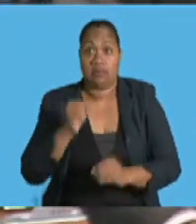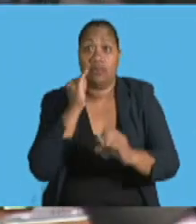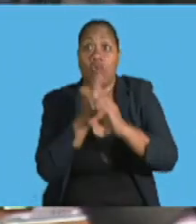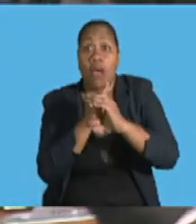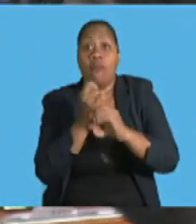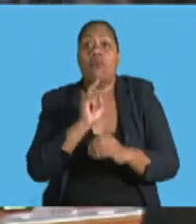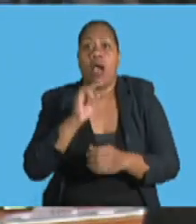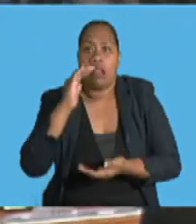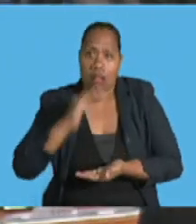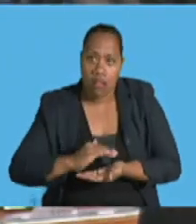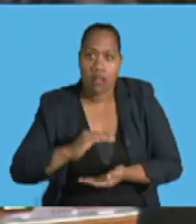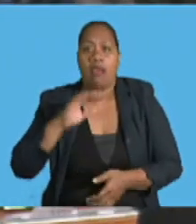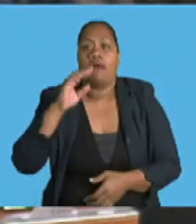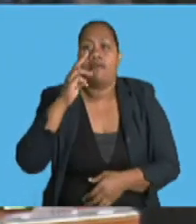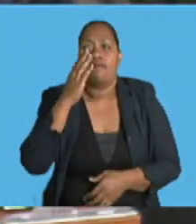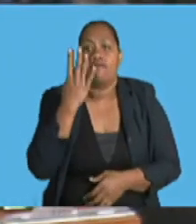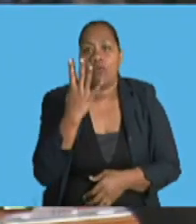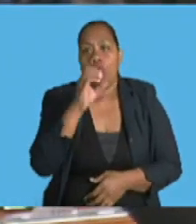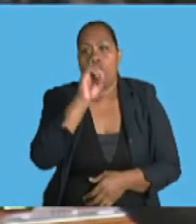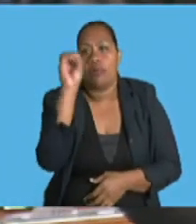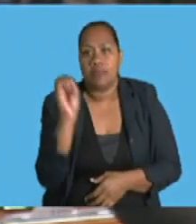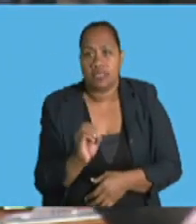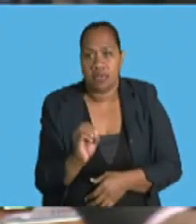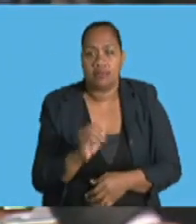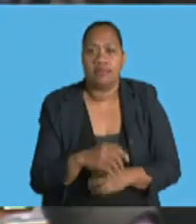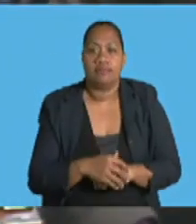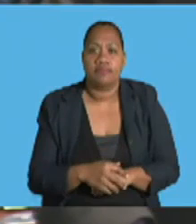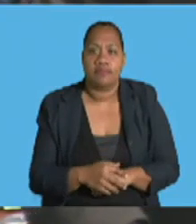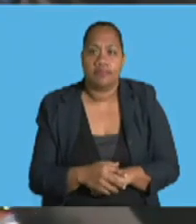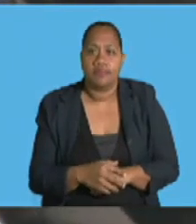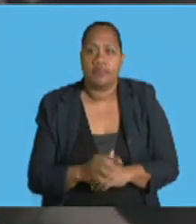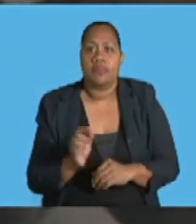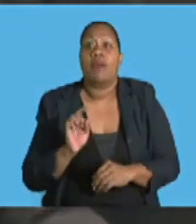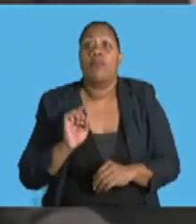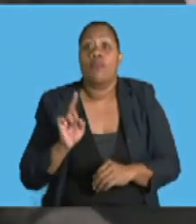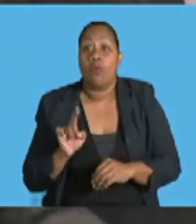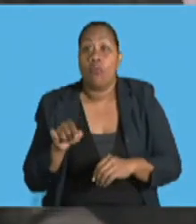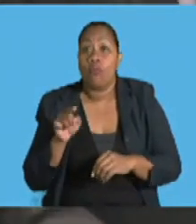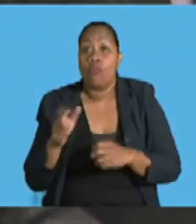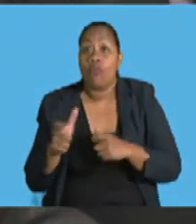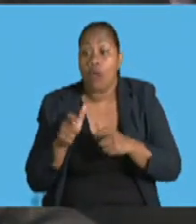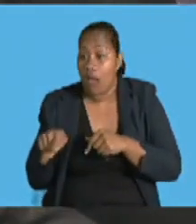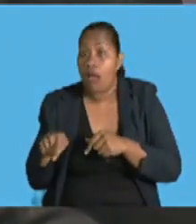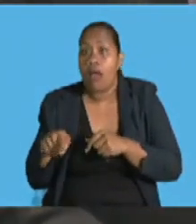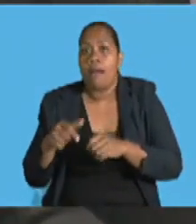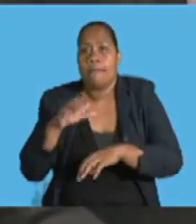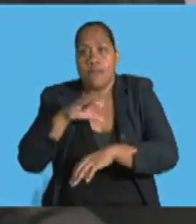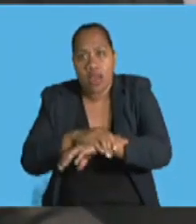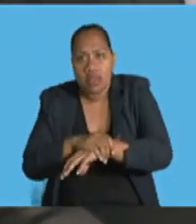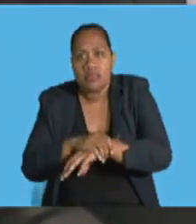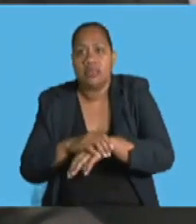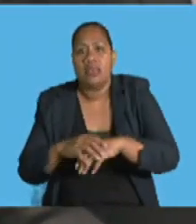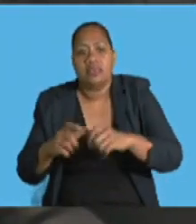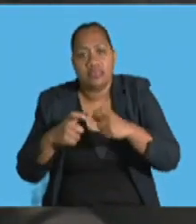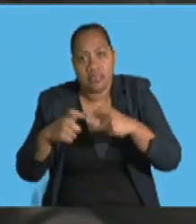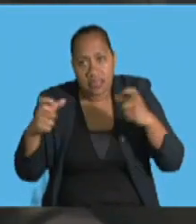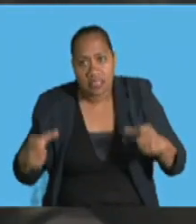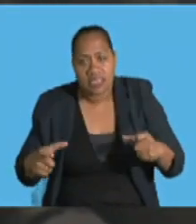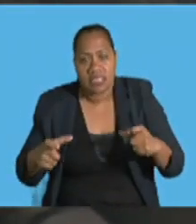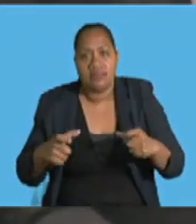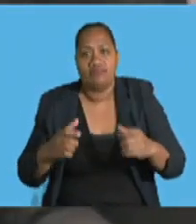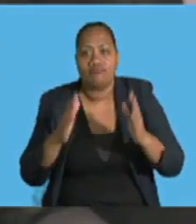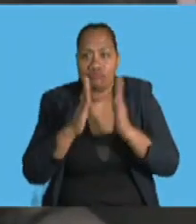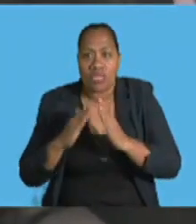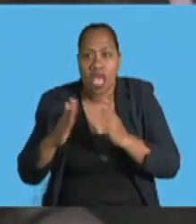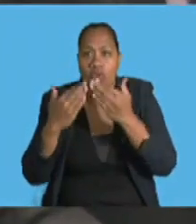4%. And the steps are being taken by police and our city and town councils through the Director of Local